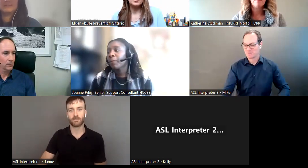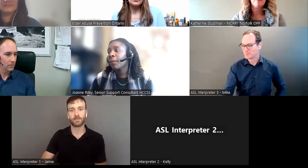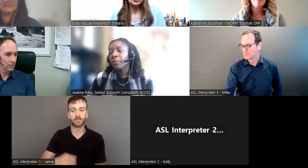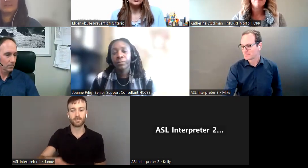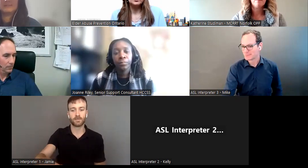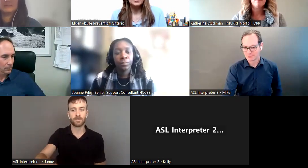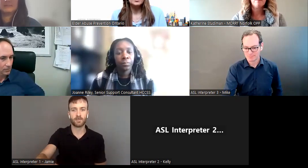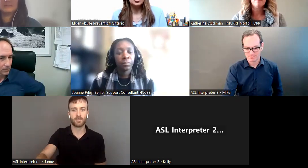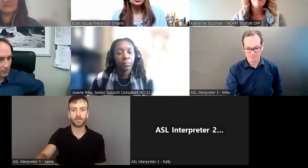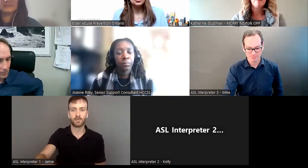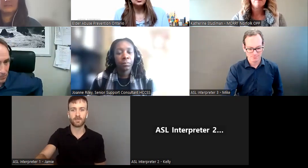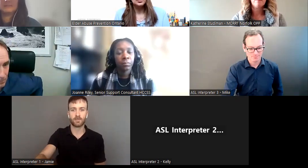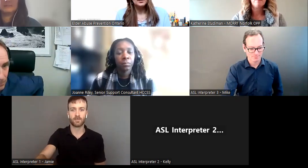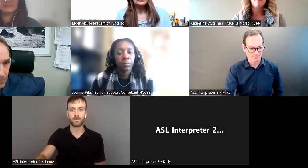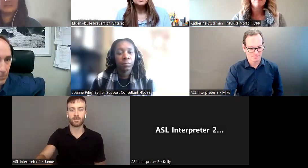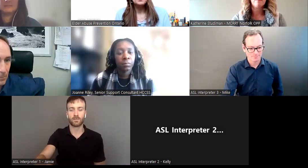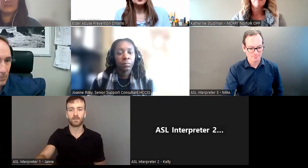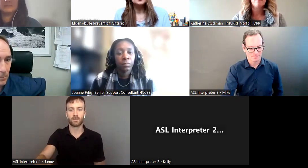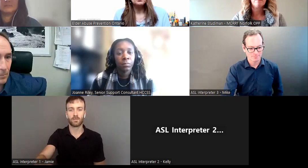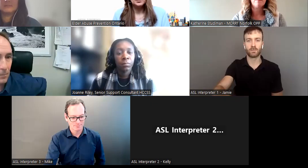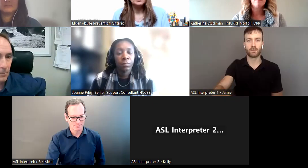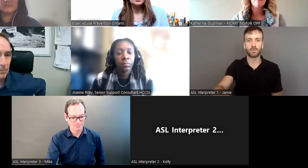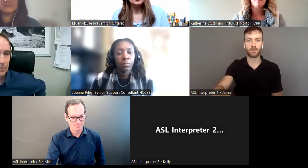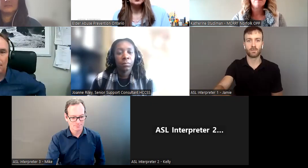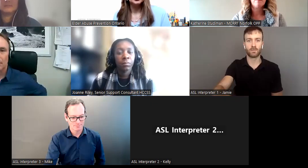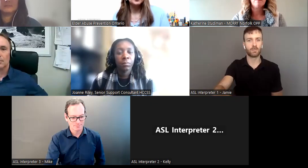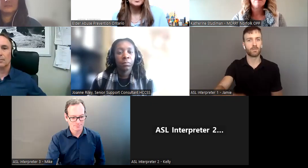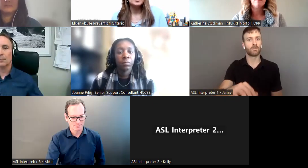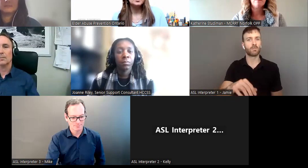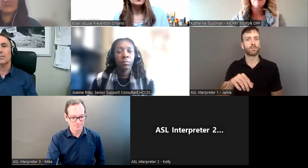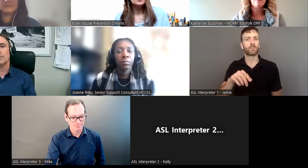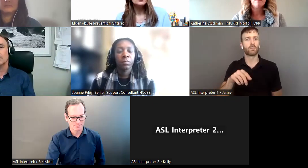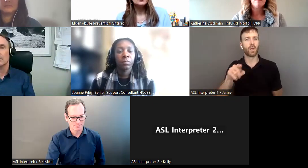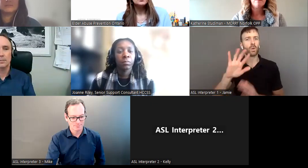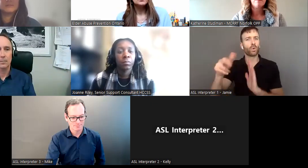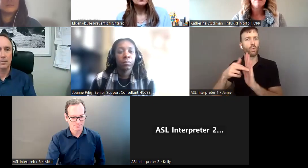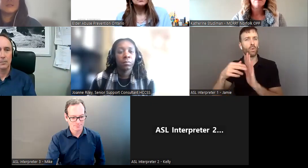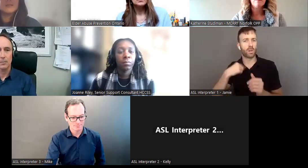assume, being that vulnerable lead, that you do that risk management piece in your capacity.